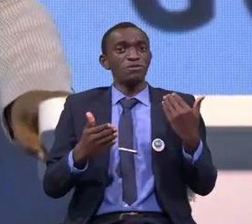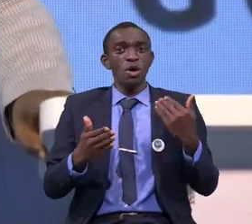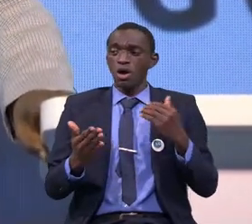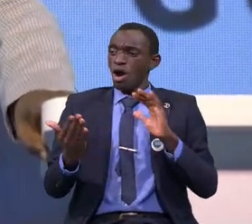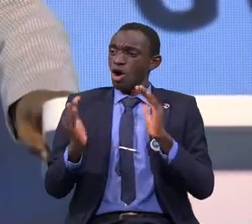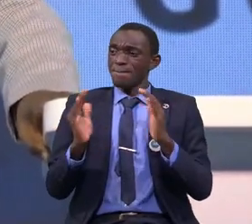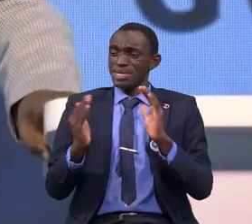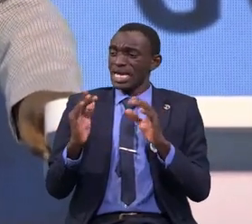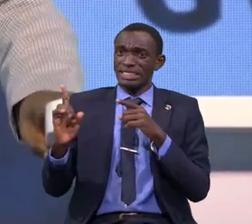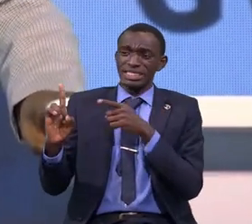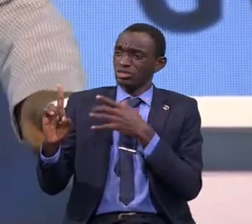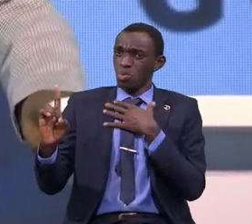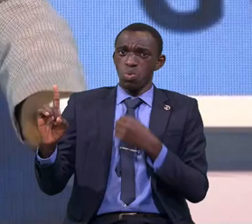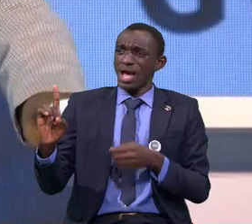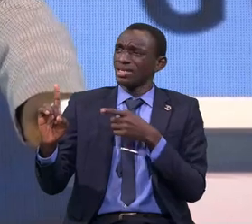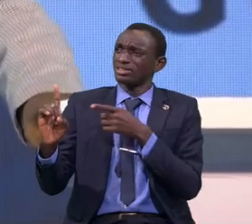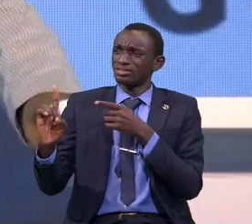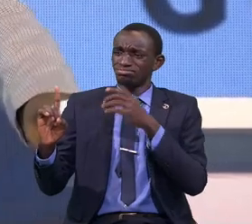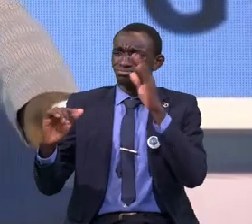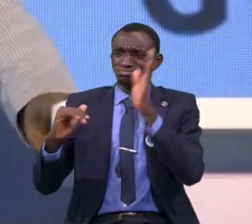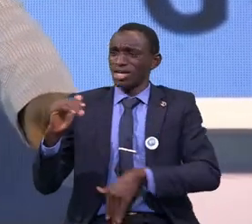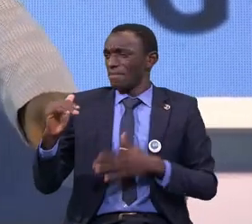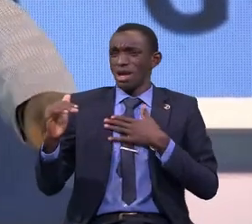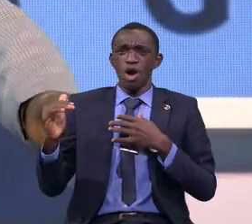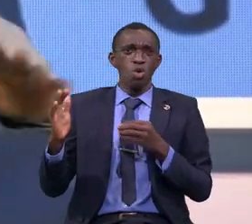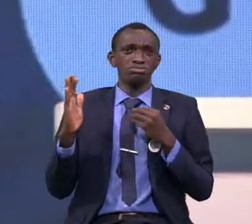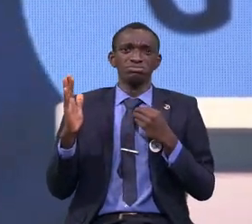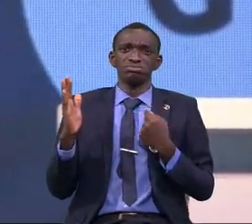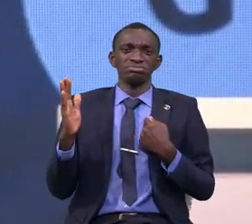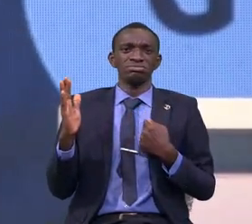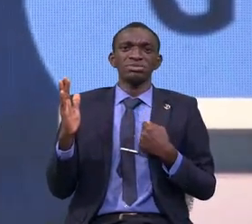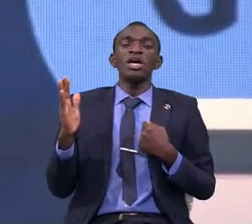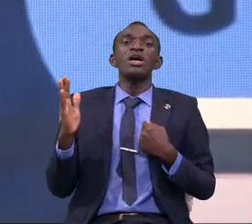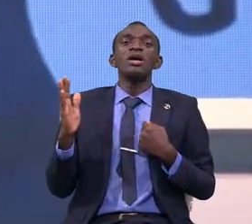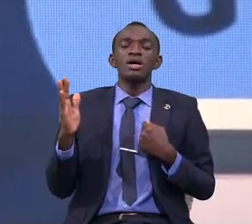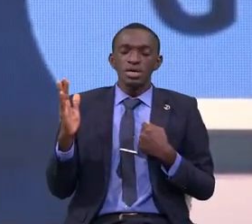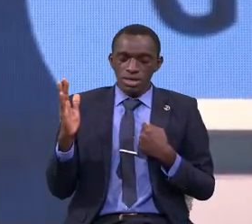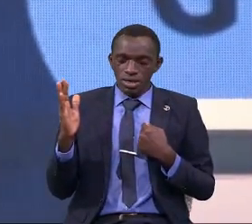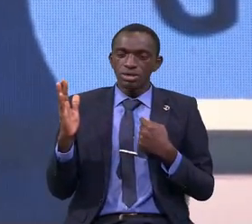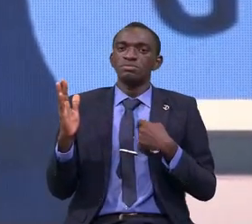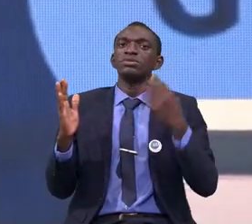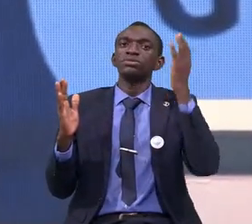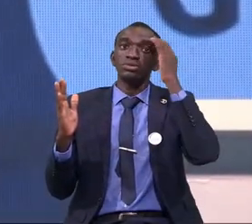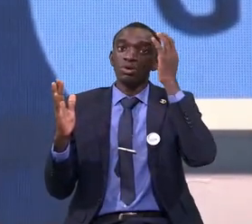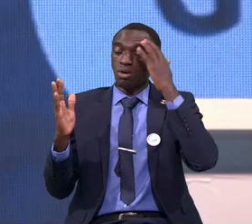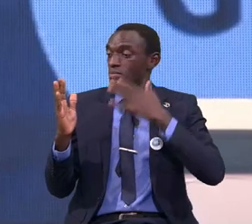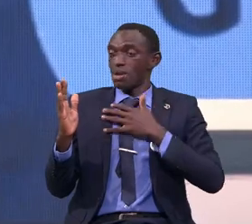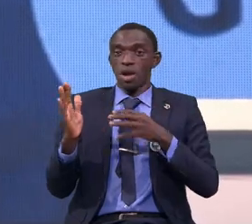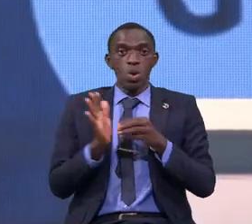this incredibly white clothes, you now know that your own is not white